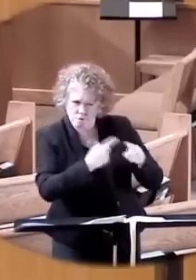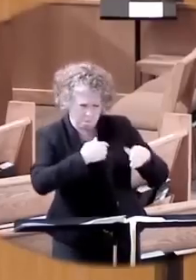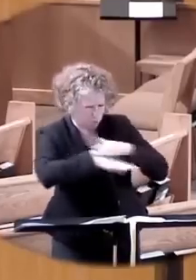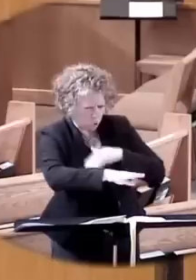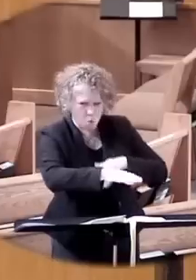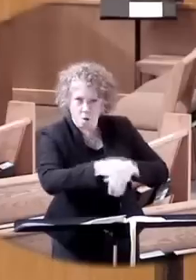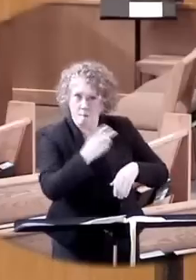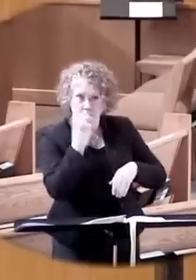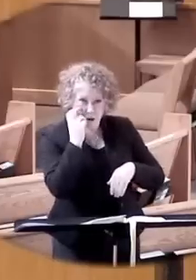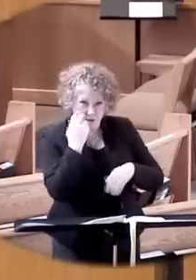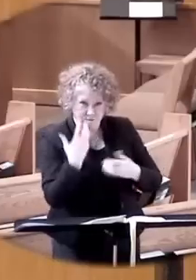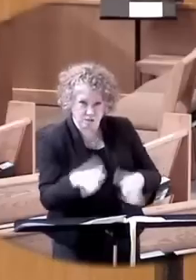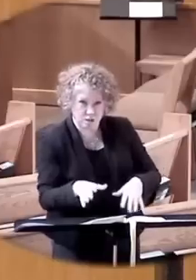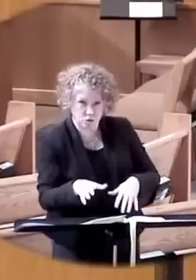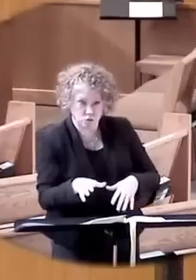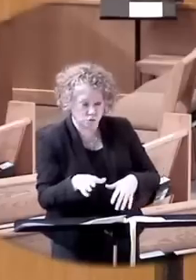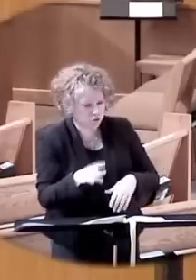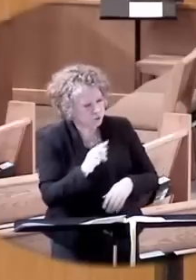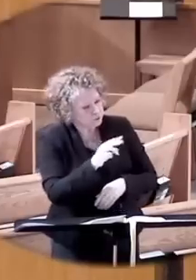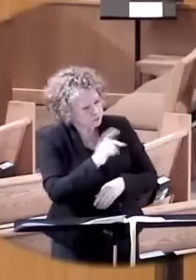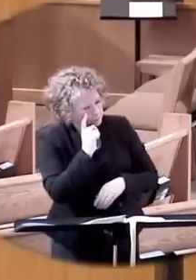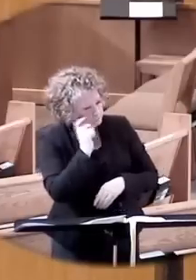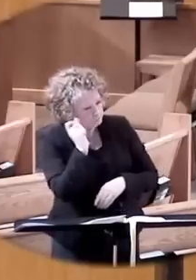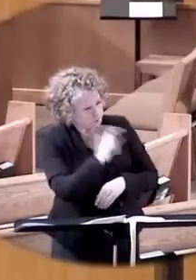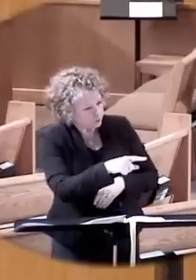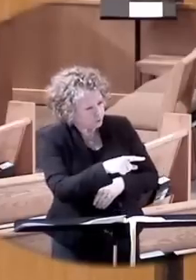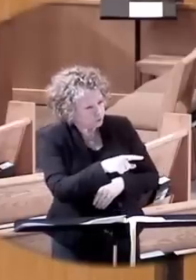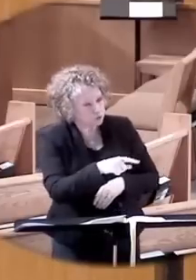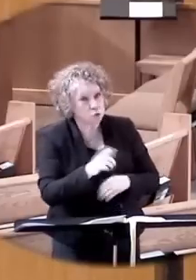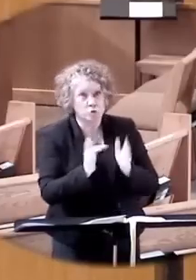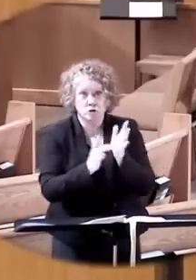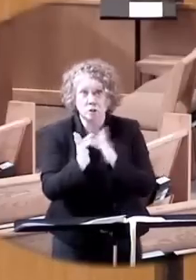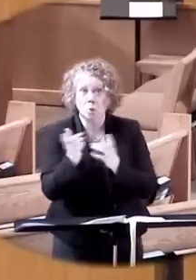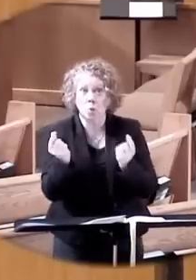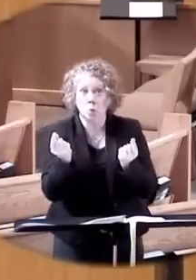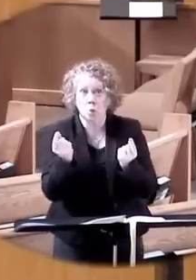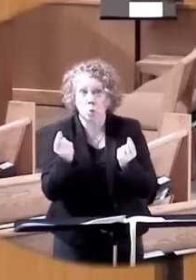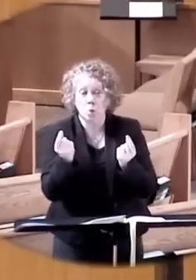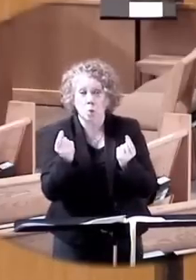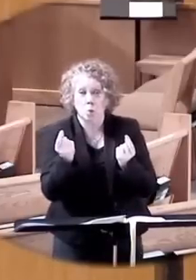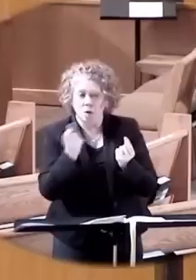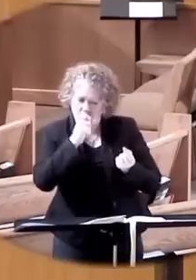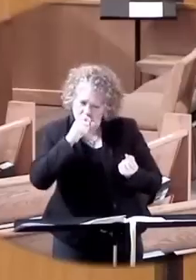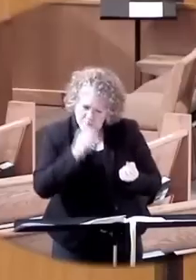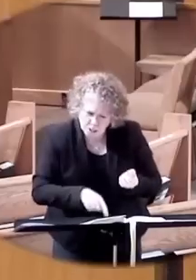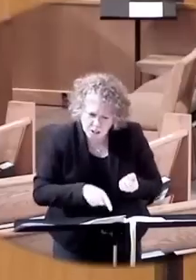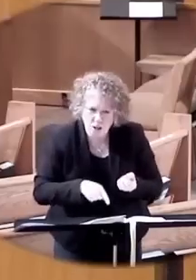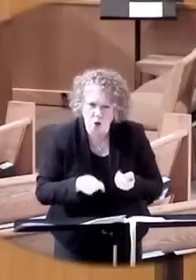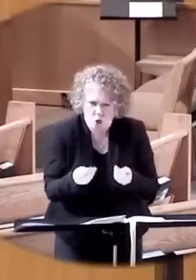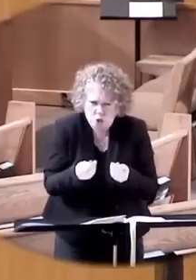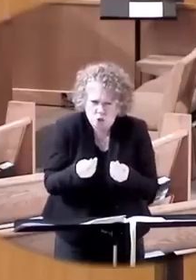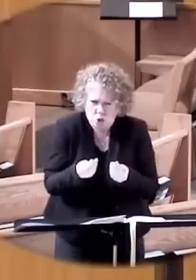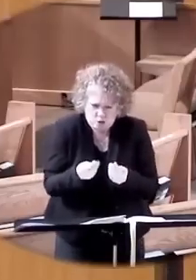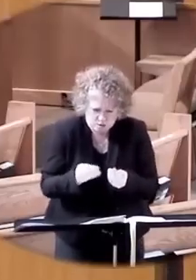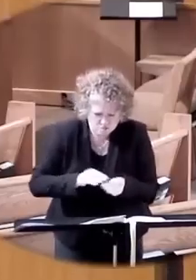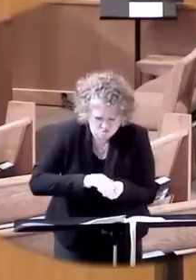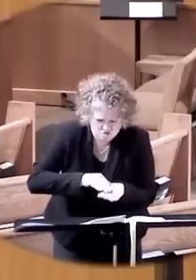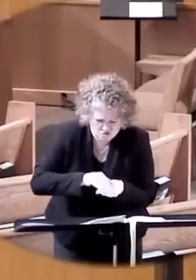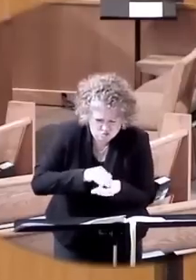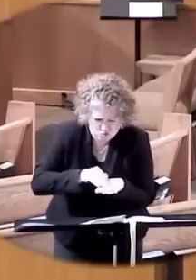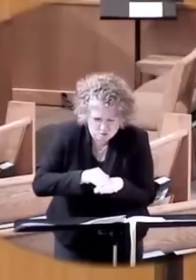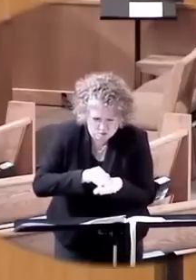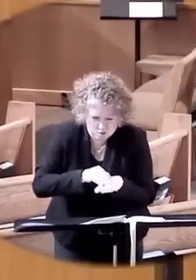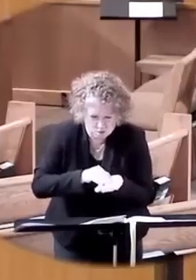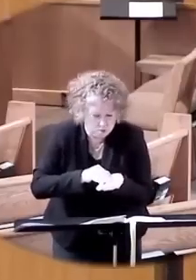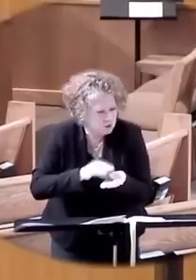the ground and he made clay with his saliva and smeared the clay on his eyes and said